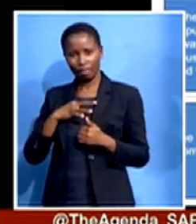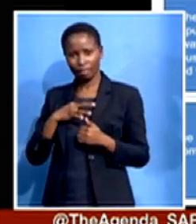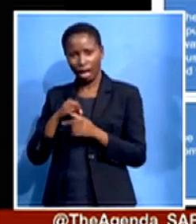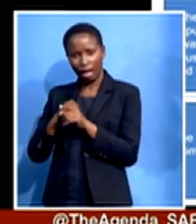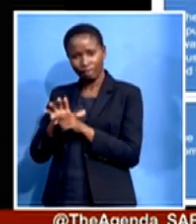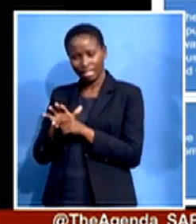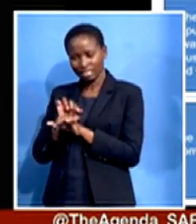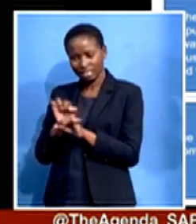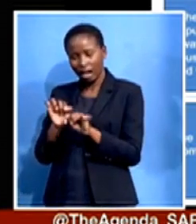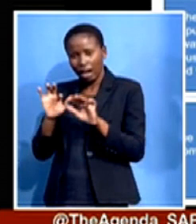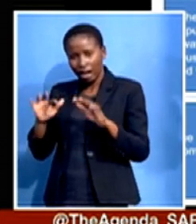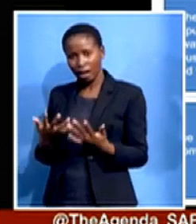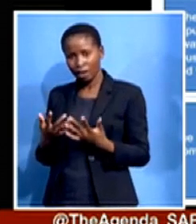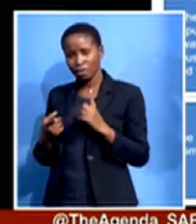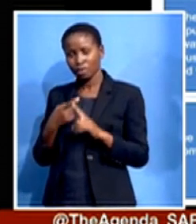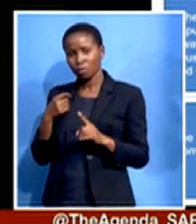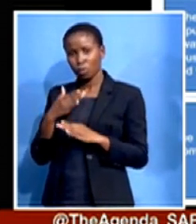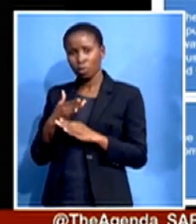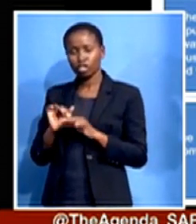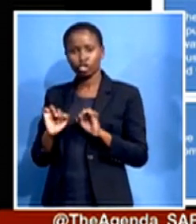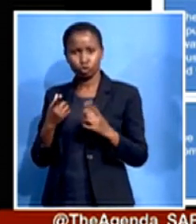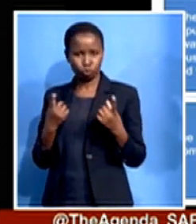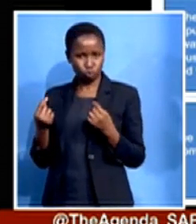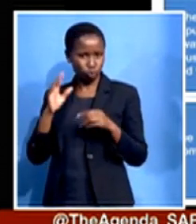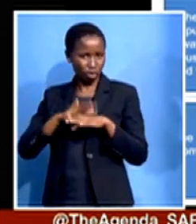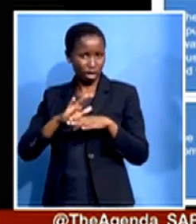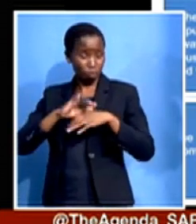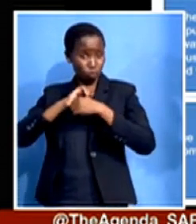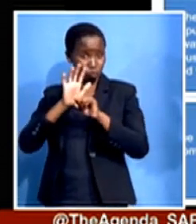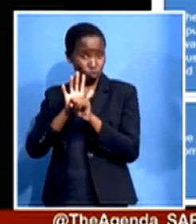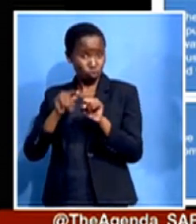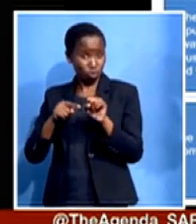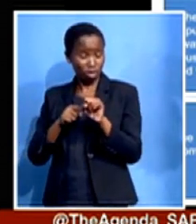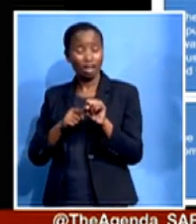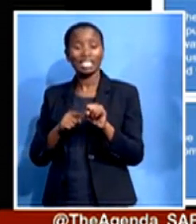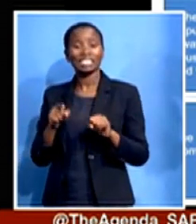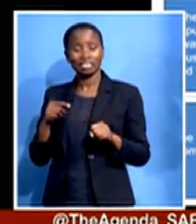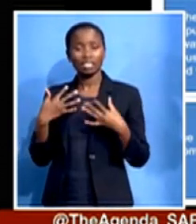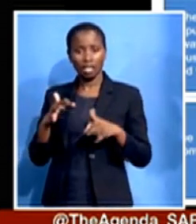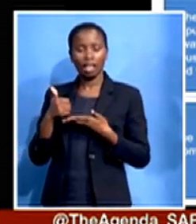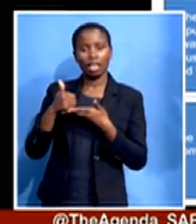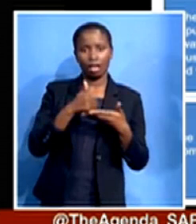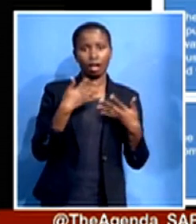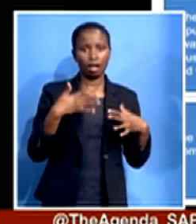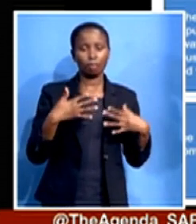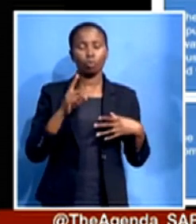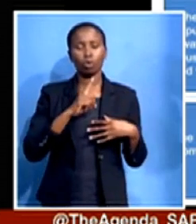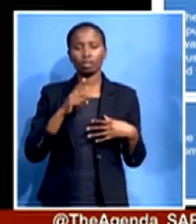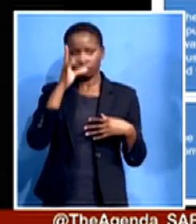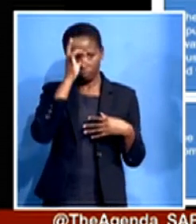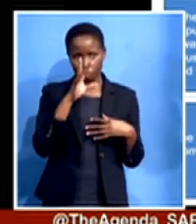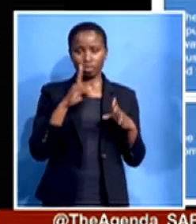were doing during COVID. And this was very useful to inform the Department of Health about the health workers' feel